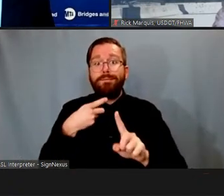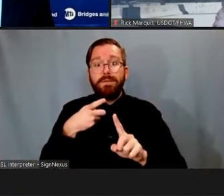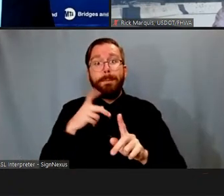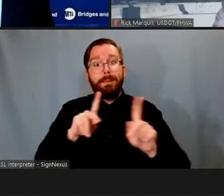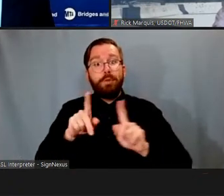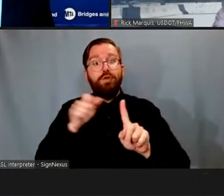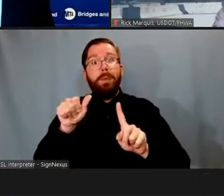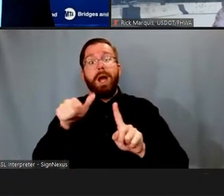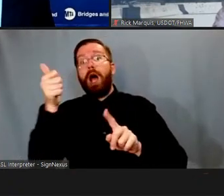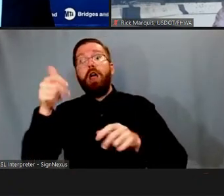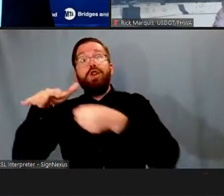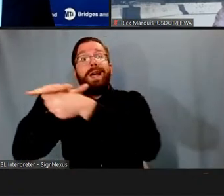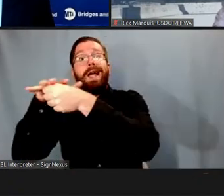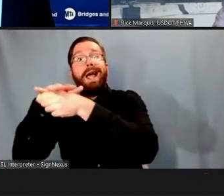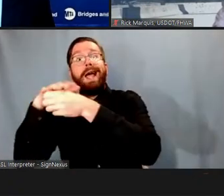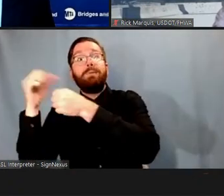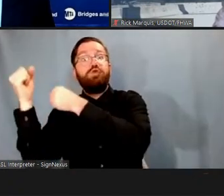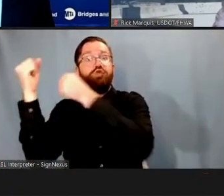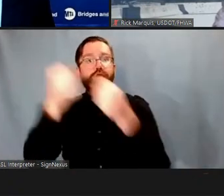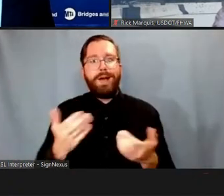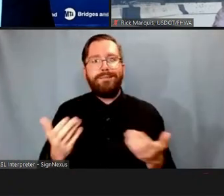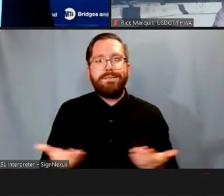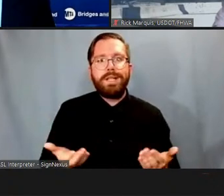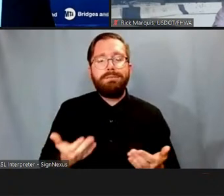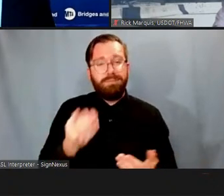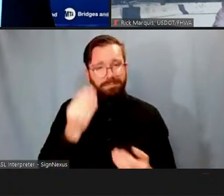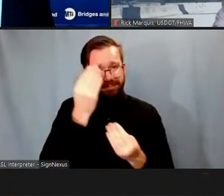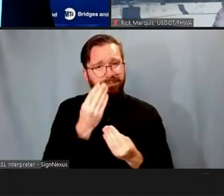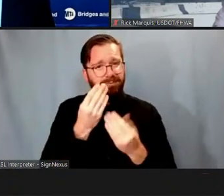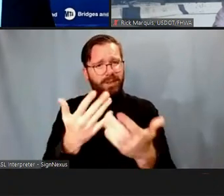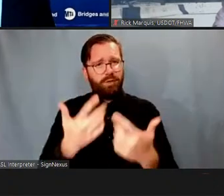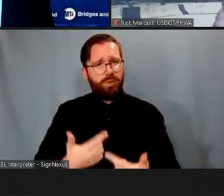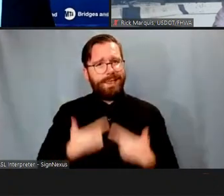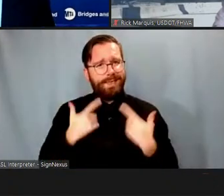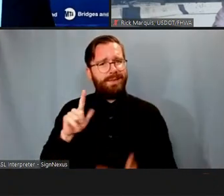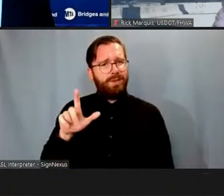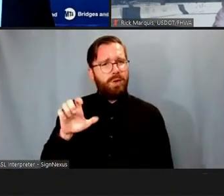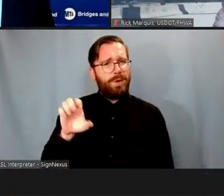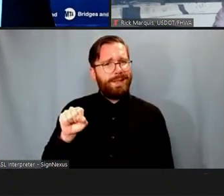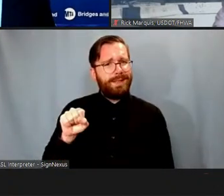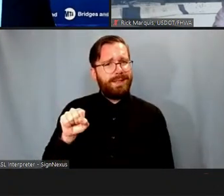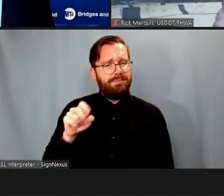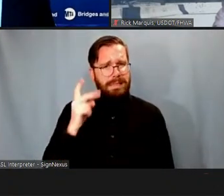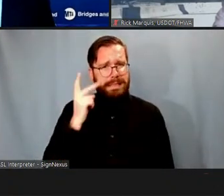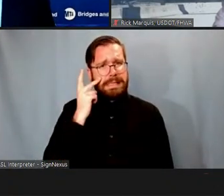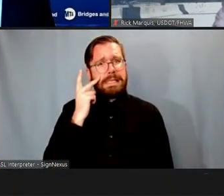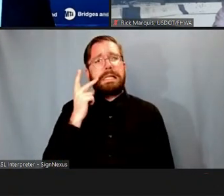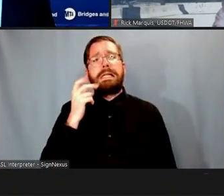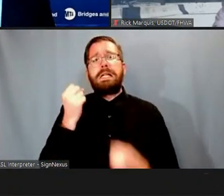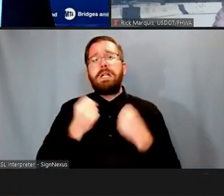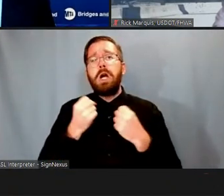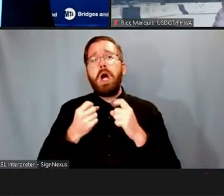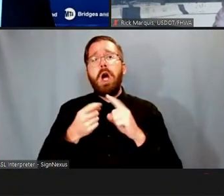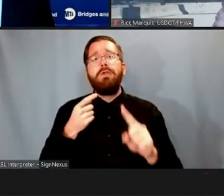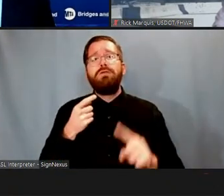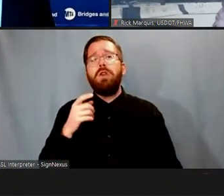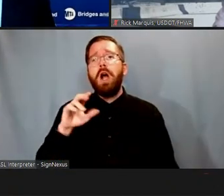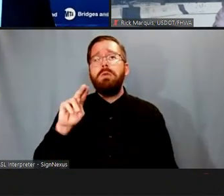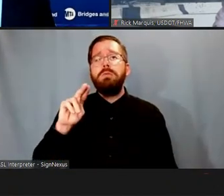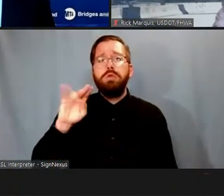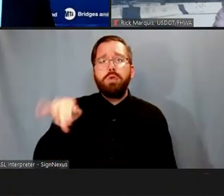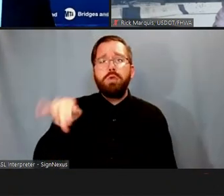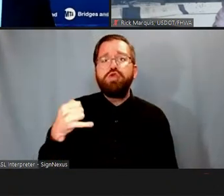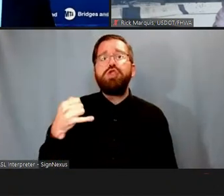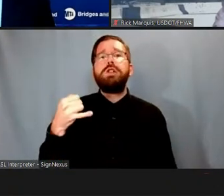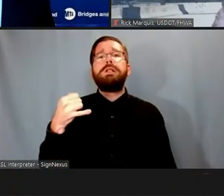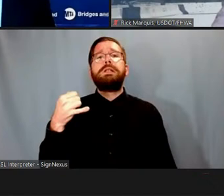in on the lower east side and i see all of the cars who come in from new jersey on saturday and and you know